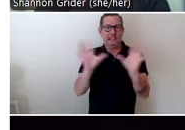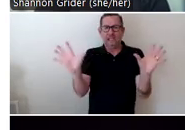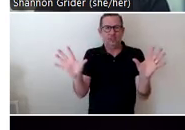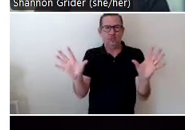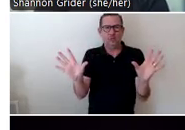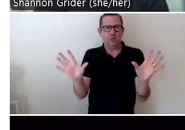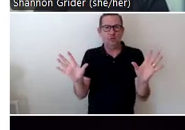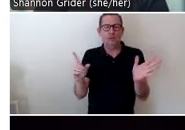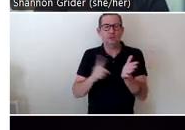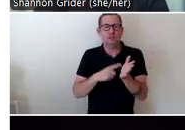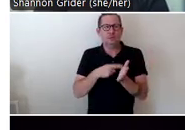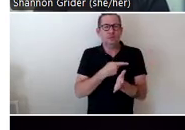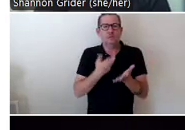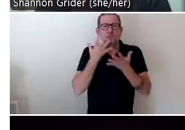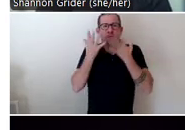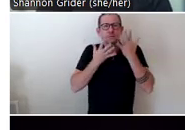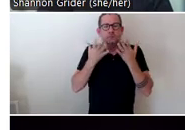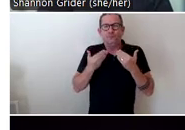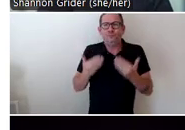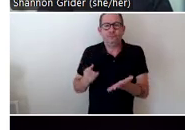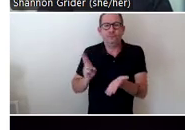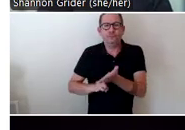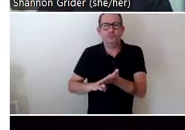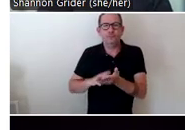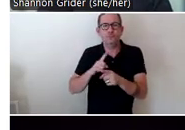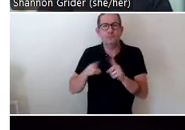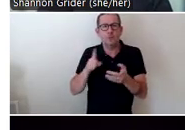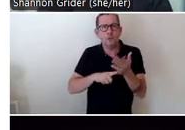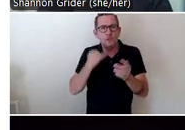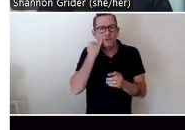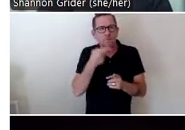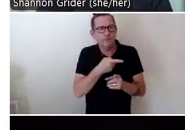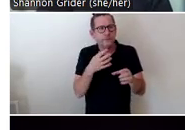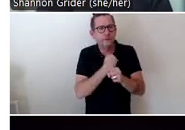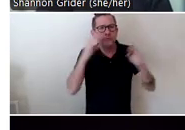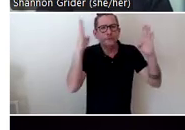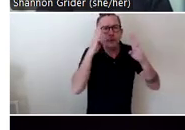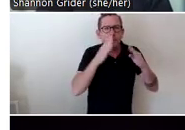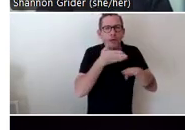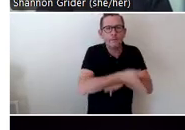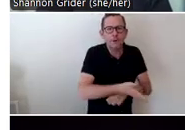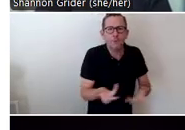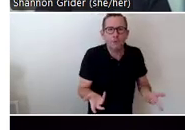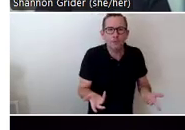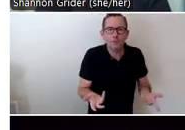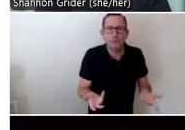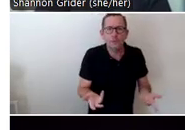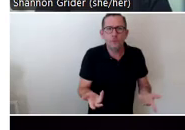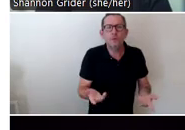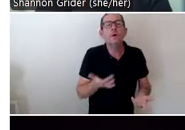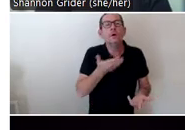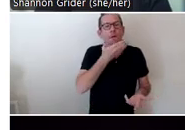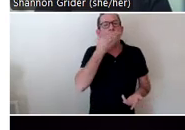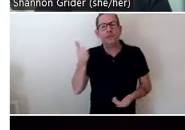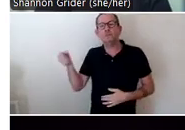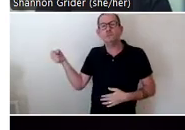vocabulary. Same like with legal settings. Some of the vocabulary is not going to be innate. It's not just going to be something that easily